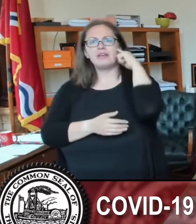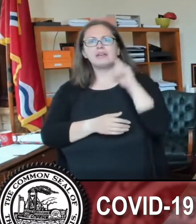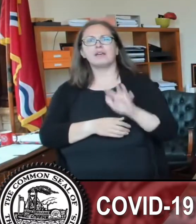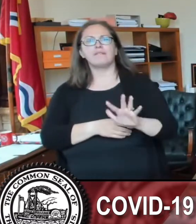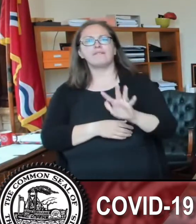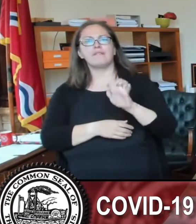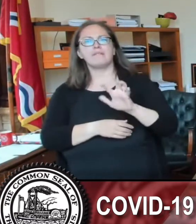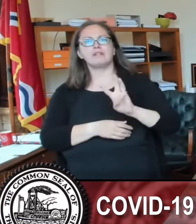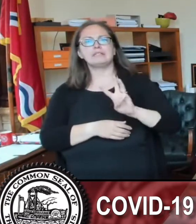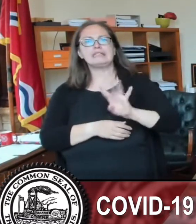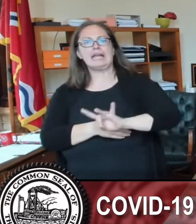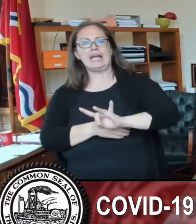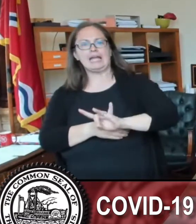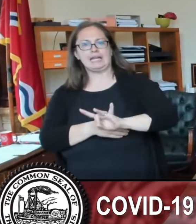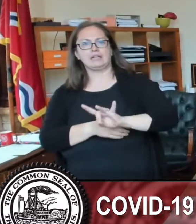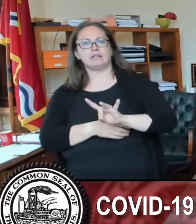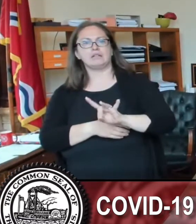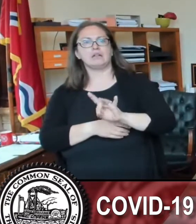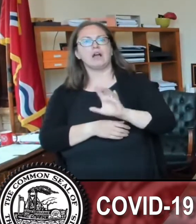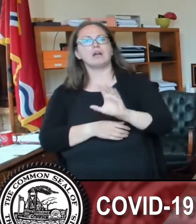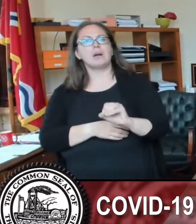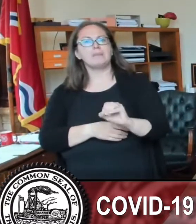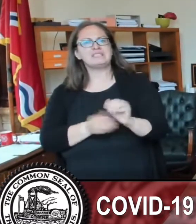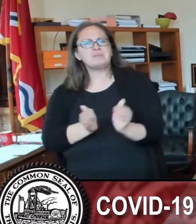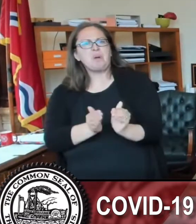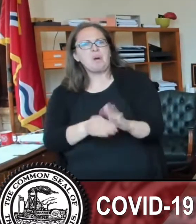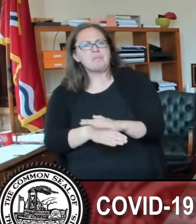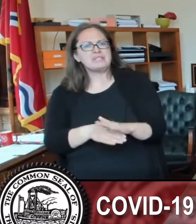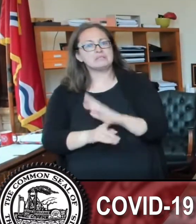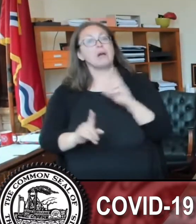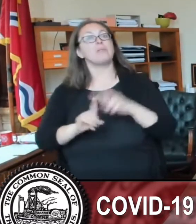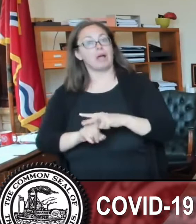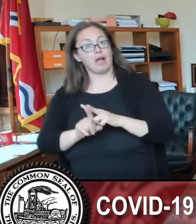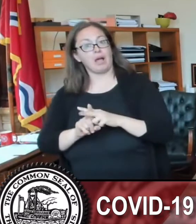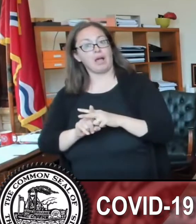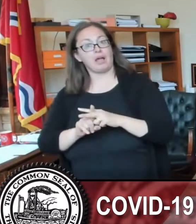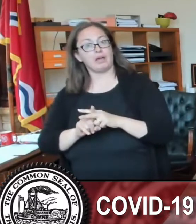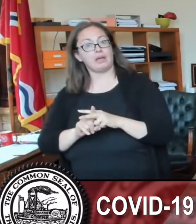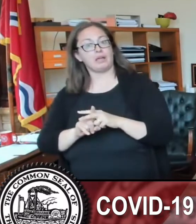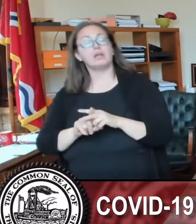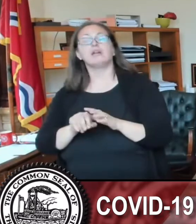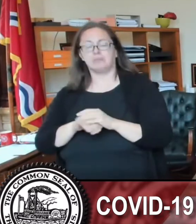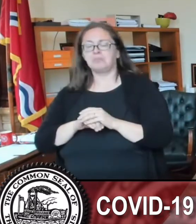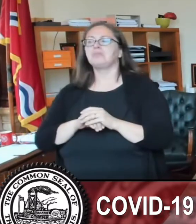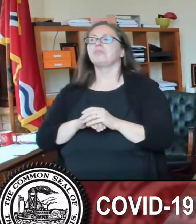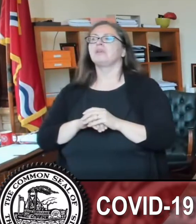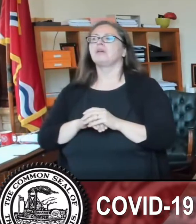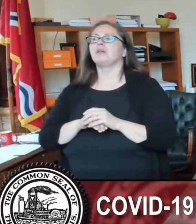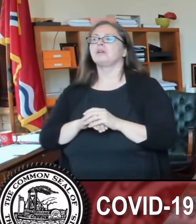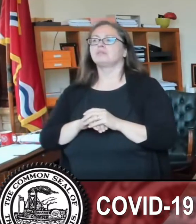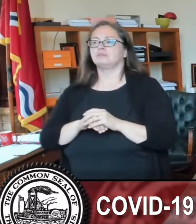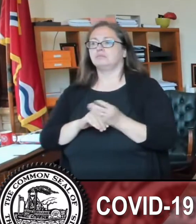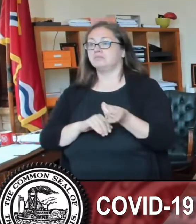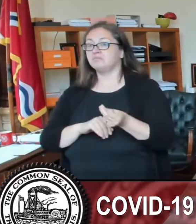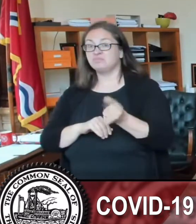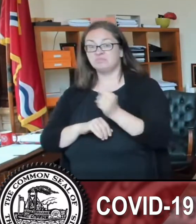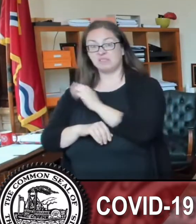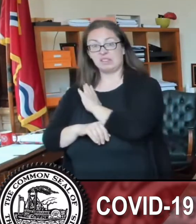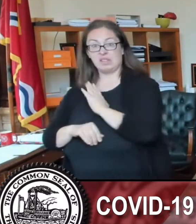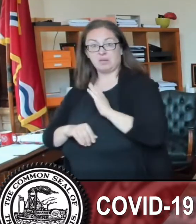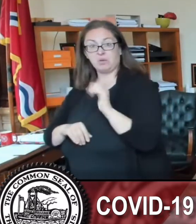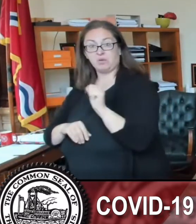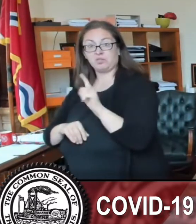568 people, companies, small companies, apply for that. And so as soon as the Board of